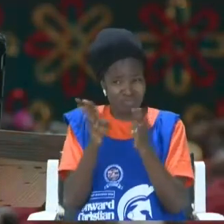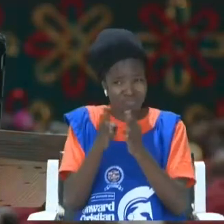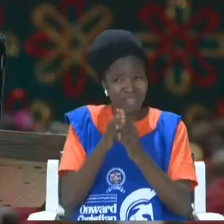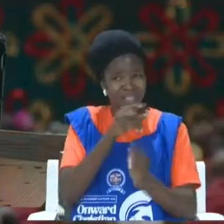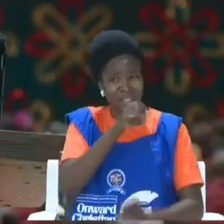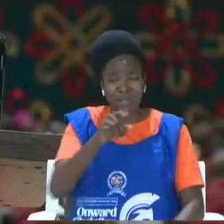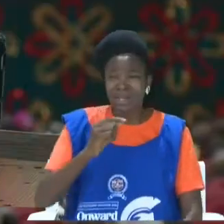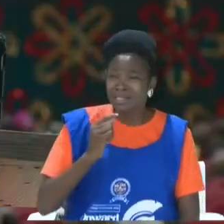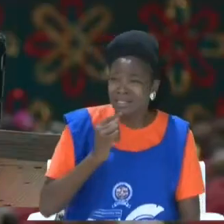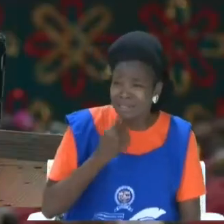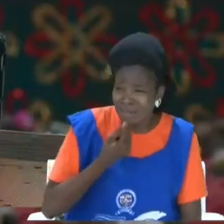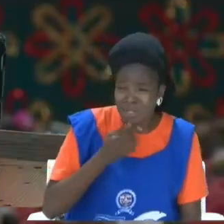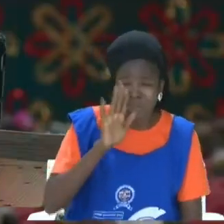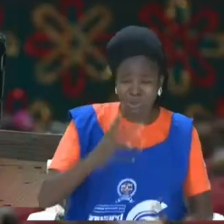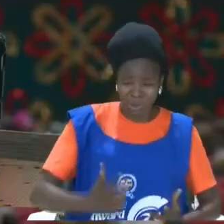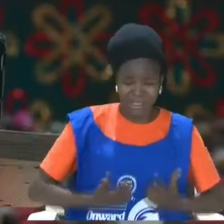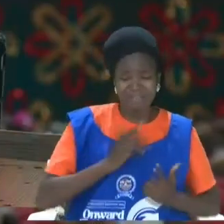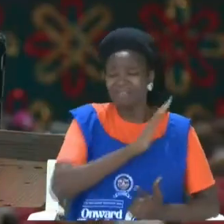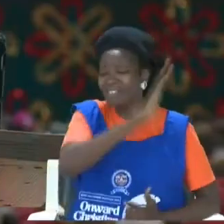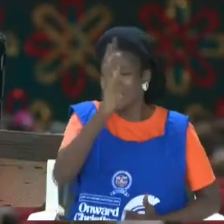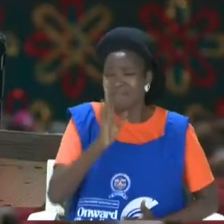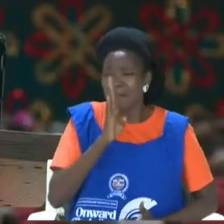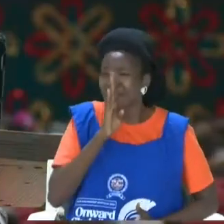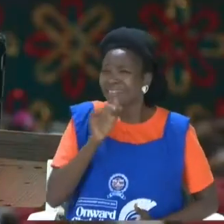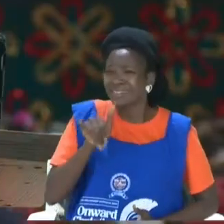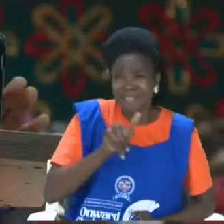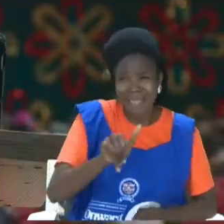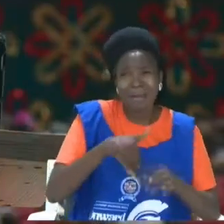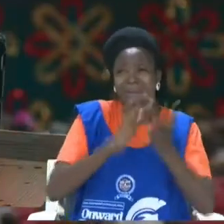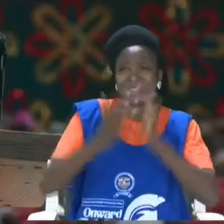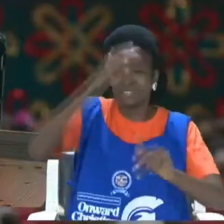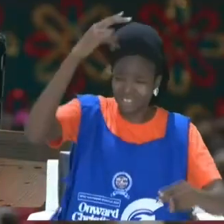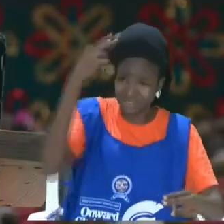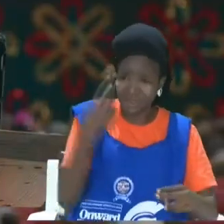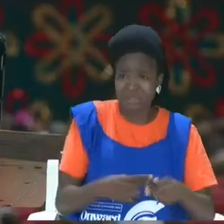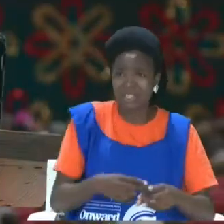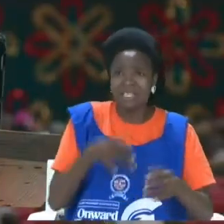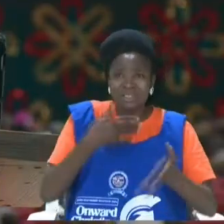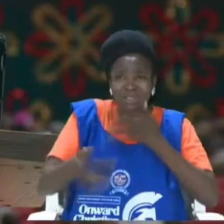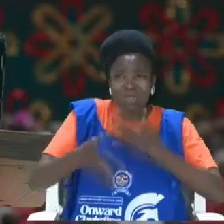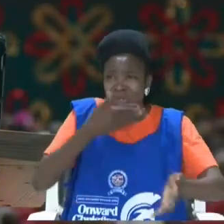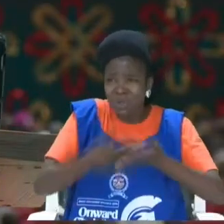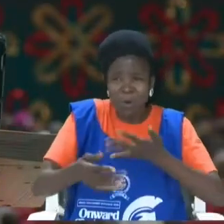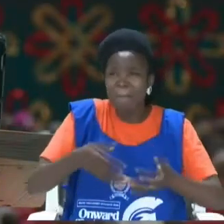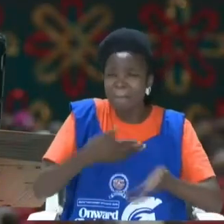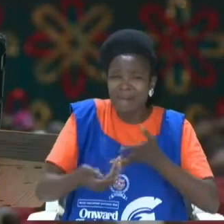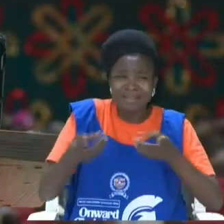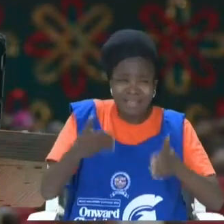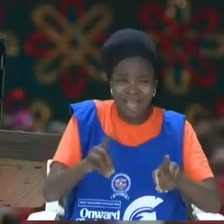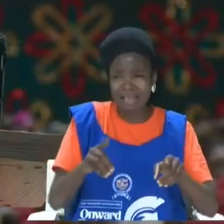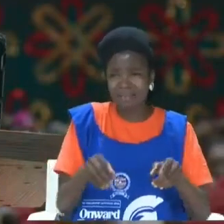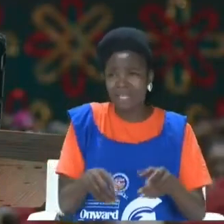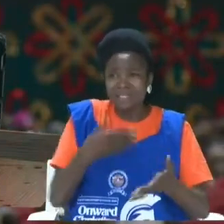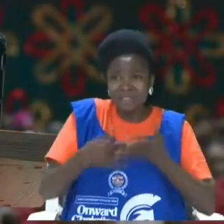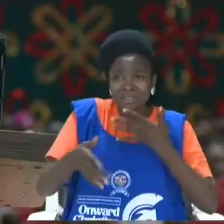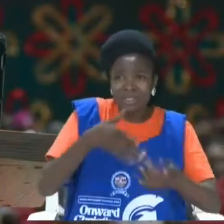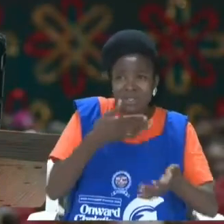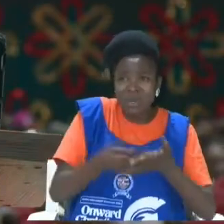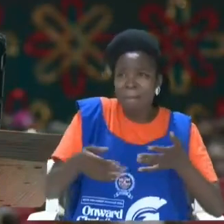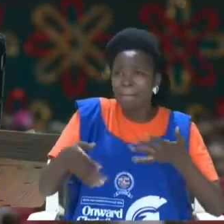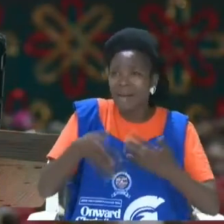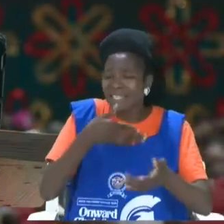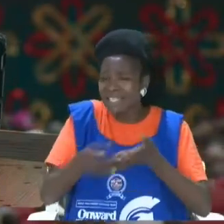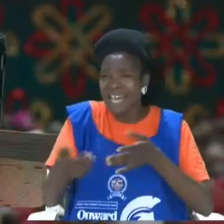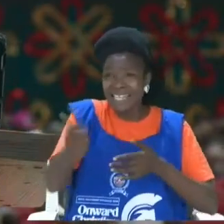your life will never be the same. It does not matter the addiction. It does not matter